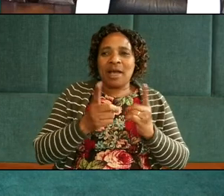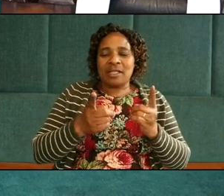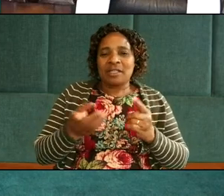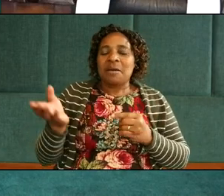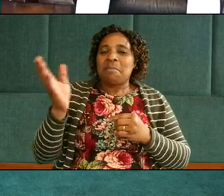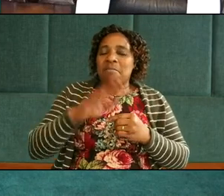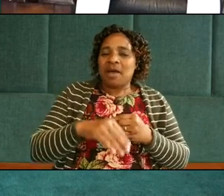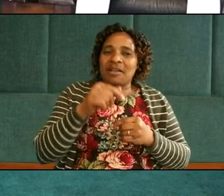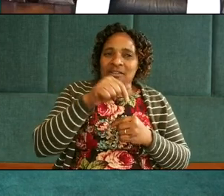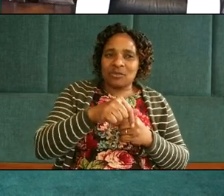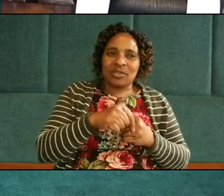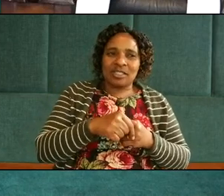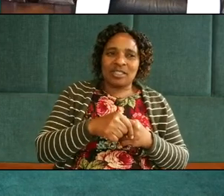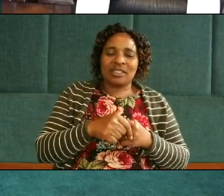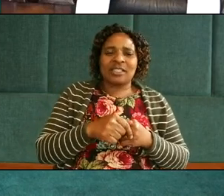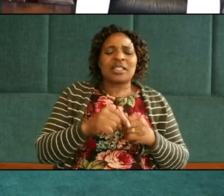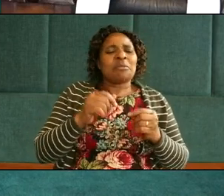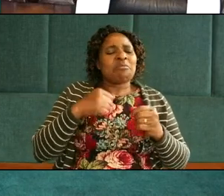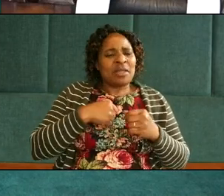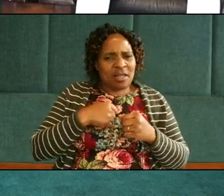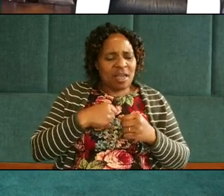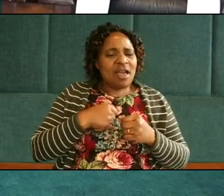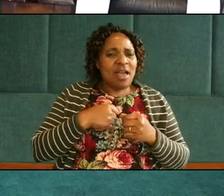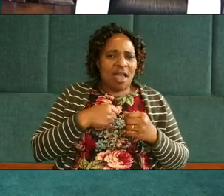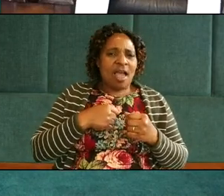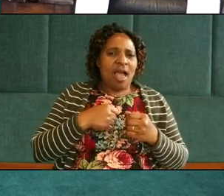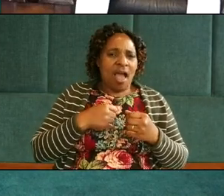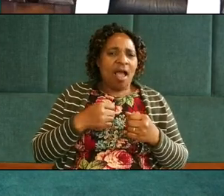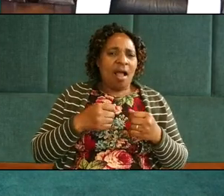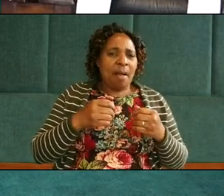coming back to this, I'm just impressed, you know,